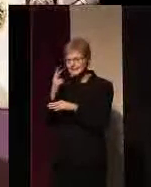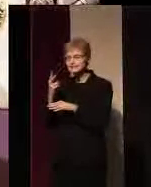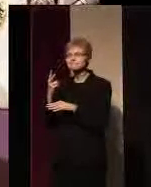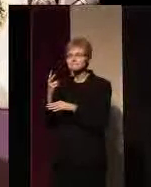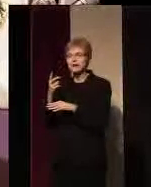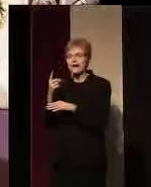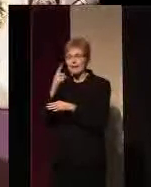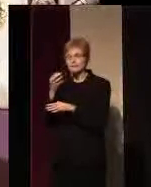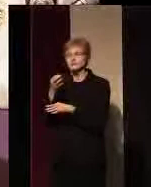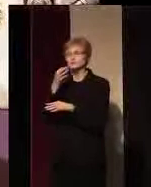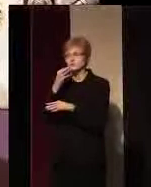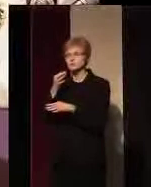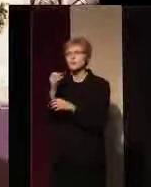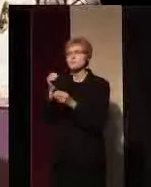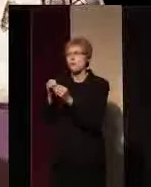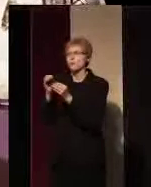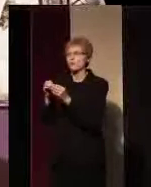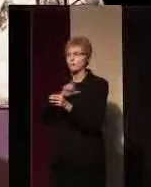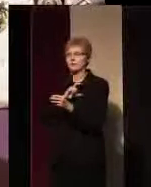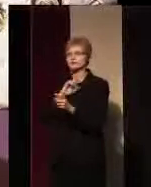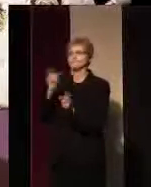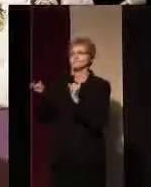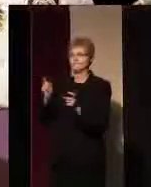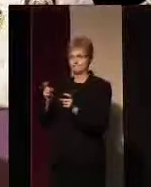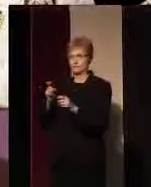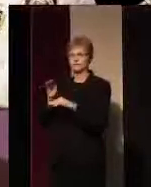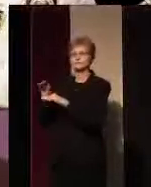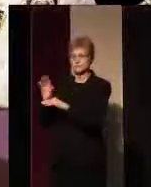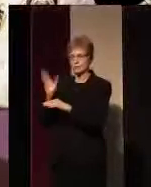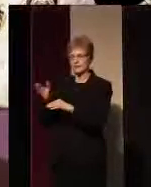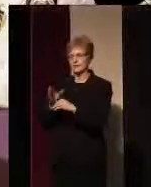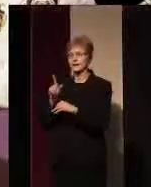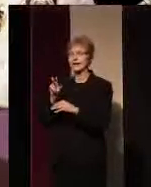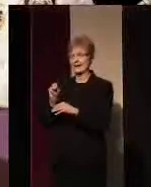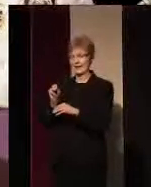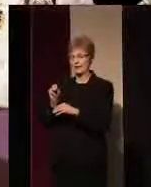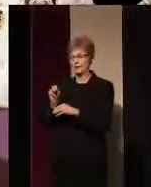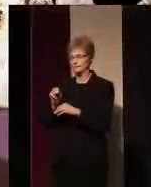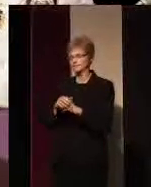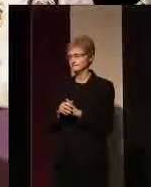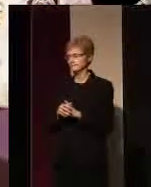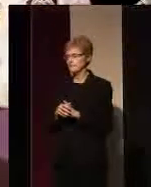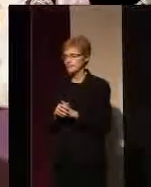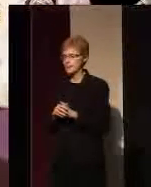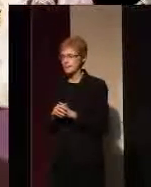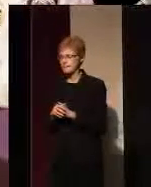future. Okay, good. Glad to hear that. Karen. I have something, not cameras, sorry.